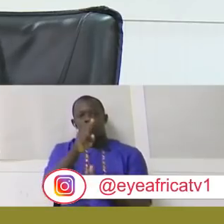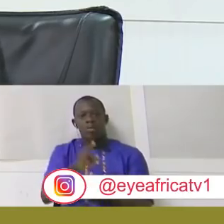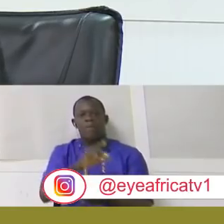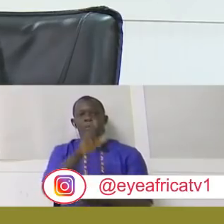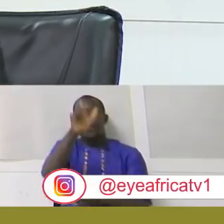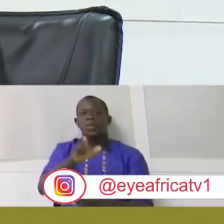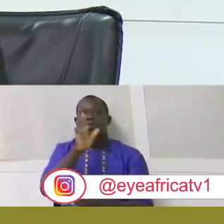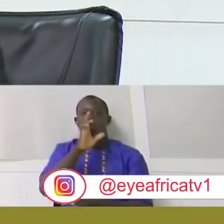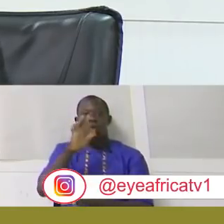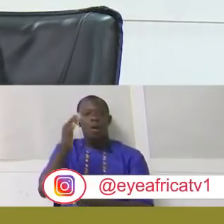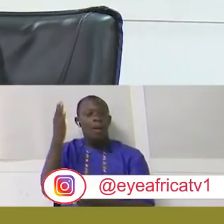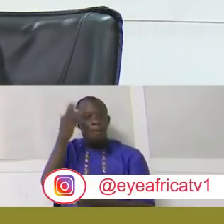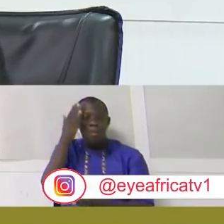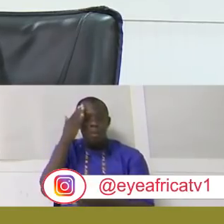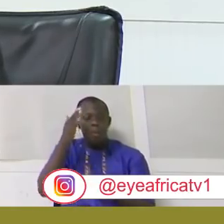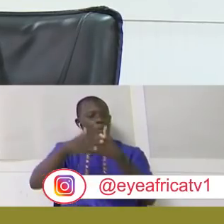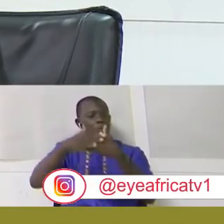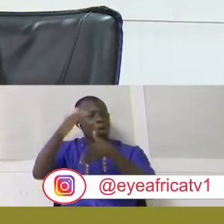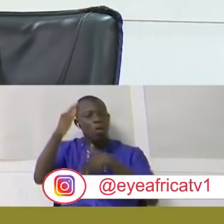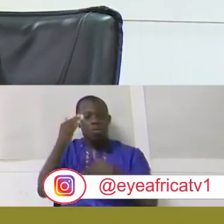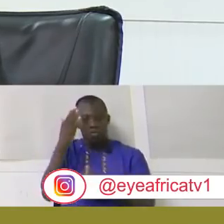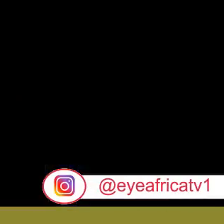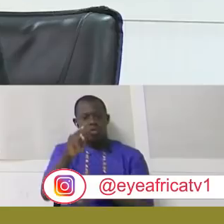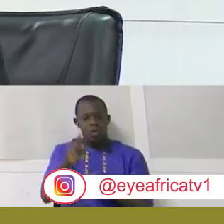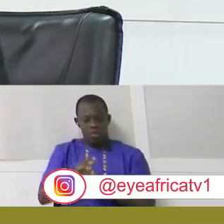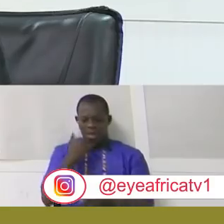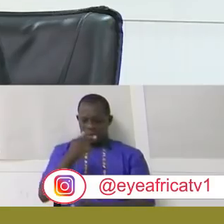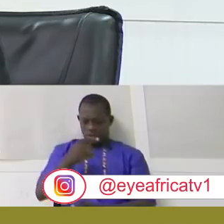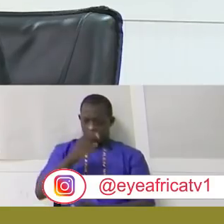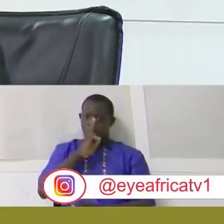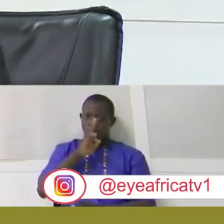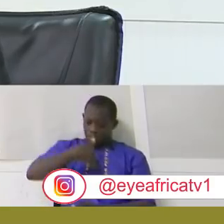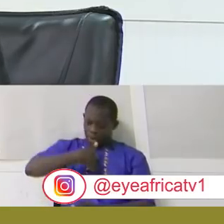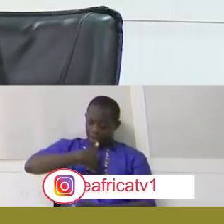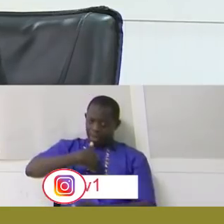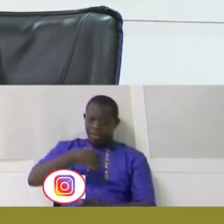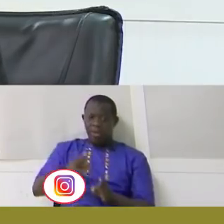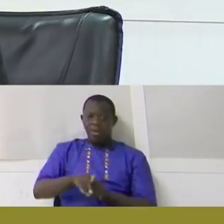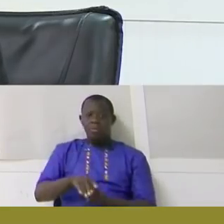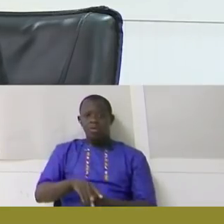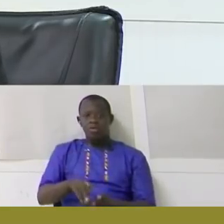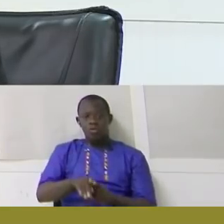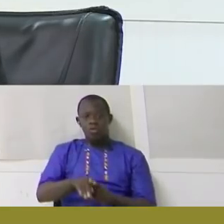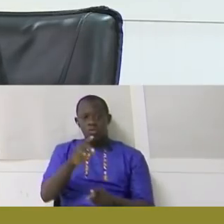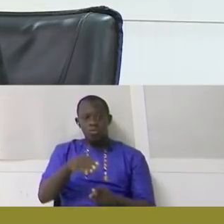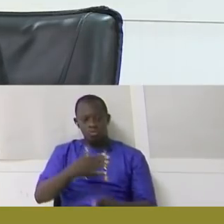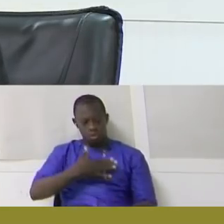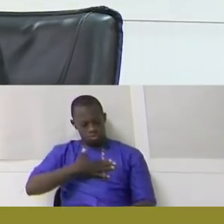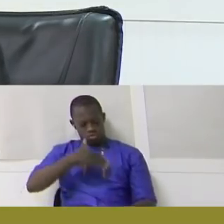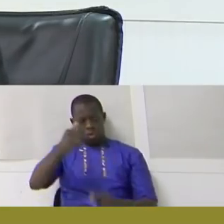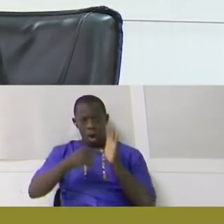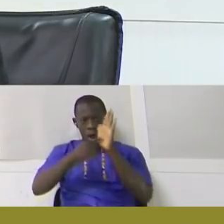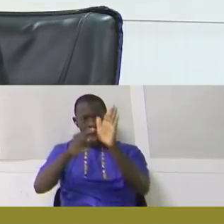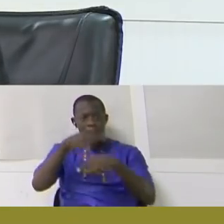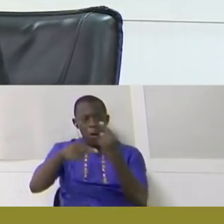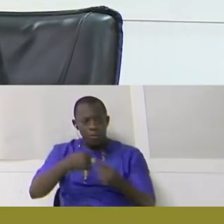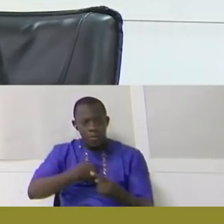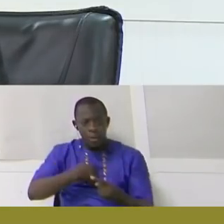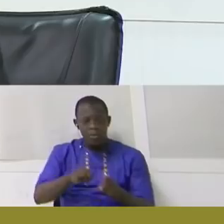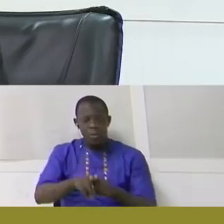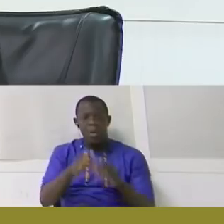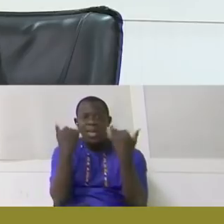figure. Because you are a public figure. Maneko, who, me? Me? Mune ma da nga door sa nena bi pour man, maneko wa, because legi dara desut